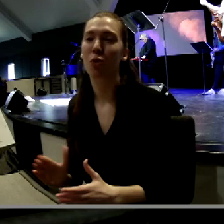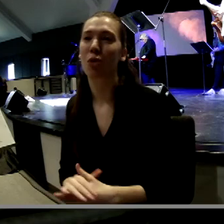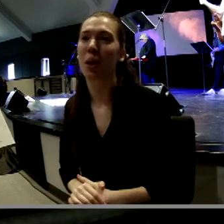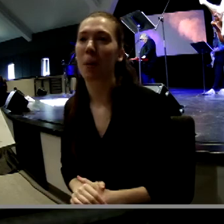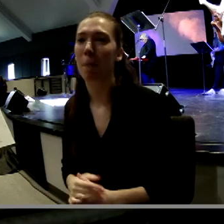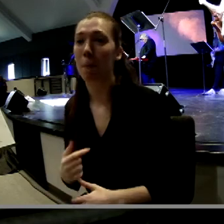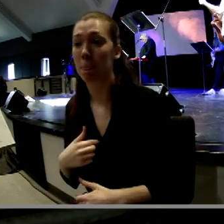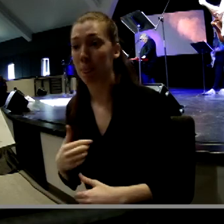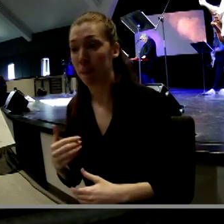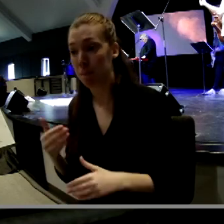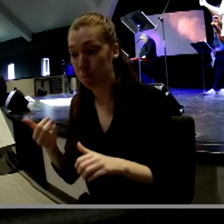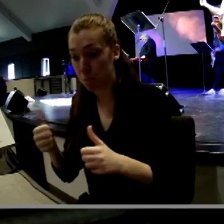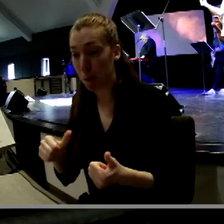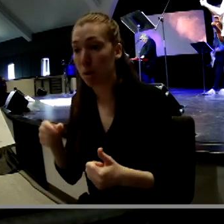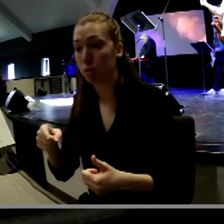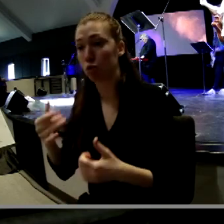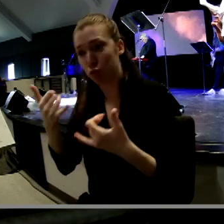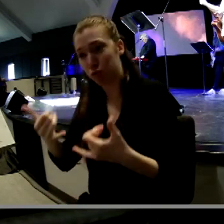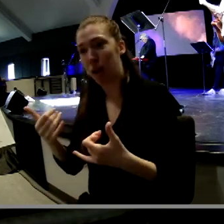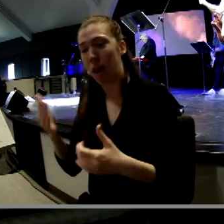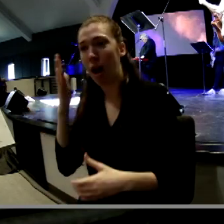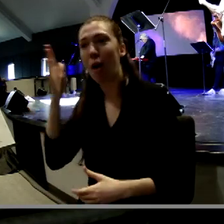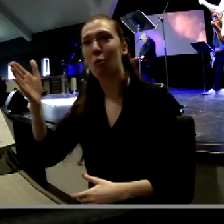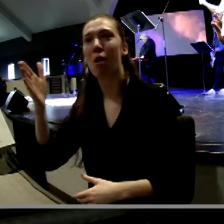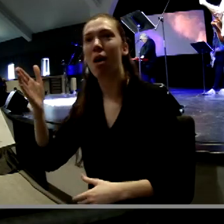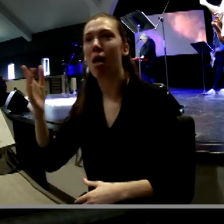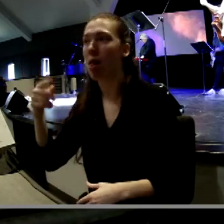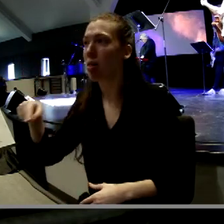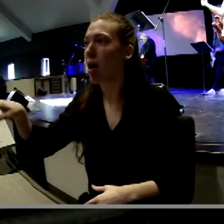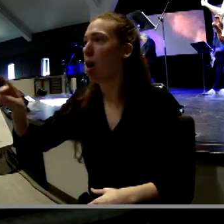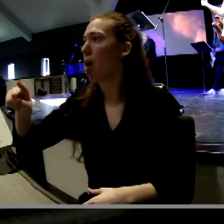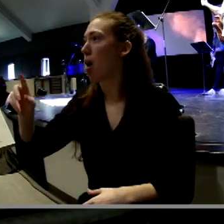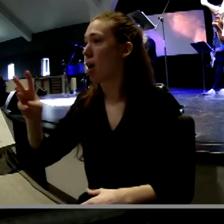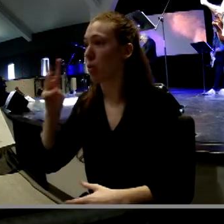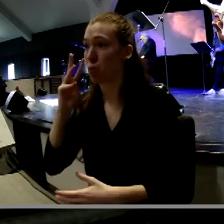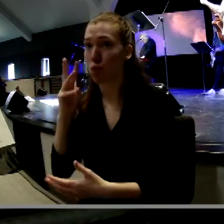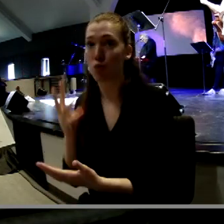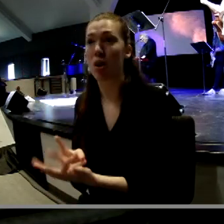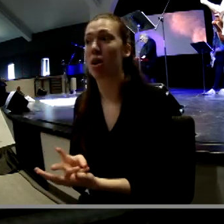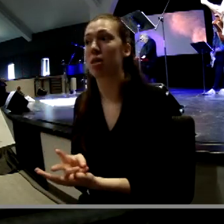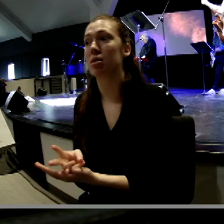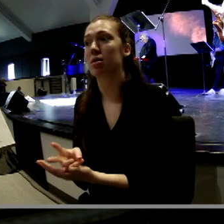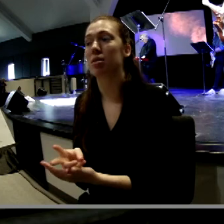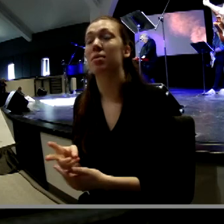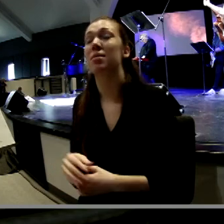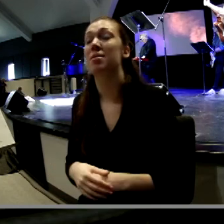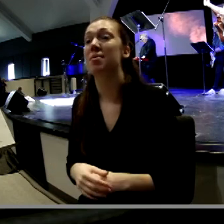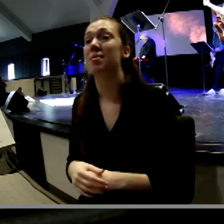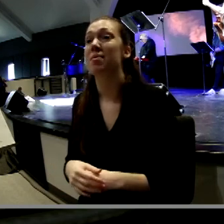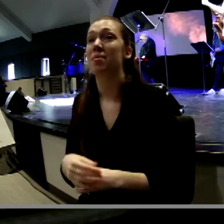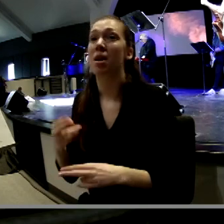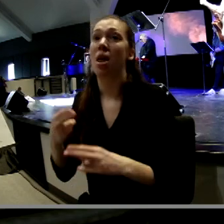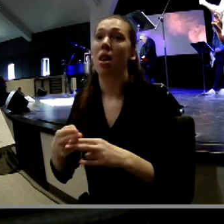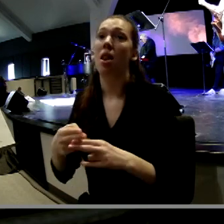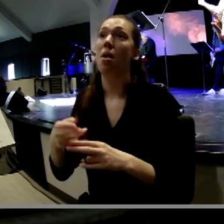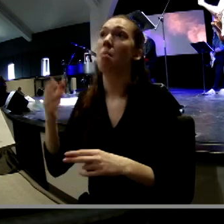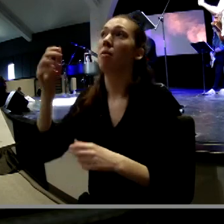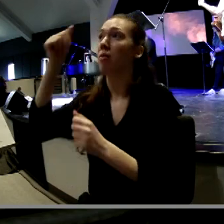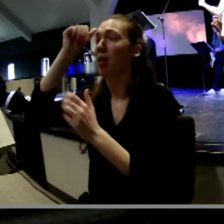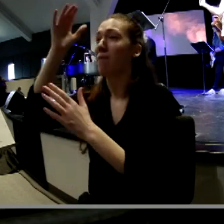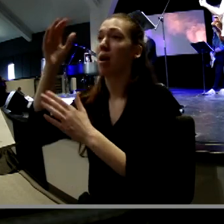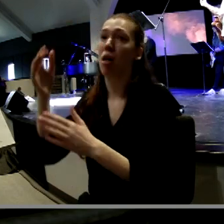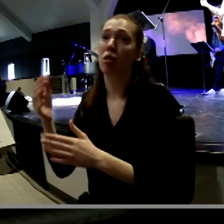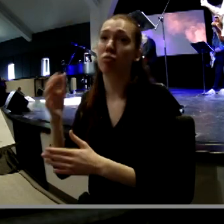I'm going to baptize you right now in front of these witnesses and the cloud of witnesses in heaven. In the name of the Father, the Son, and the Holy